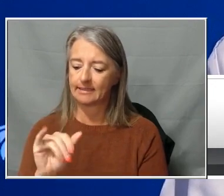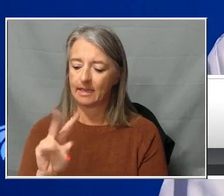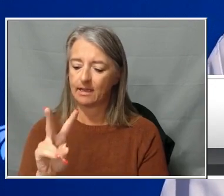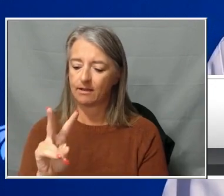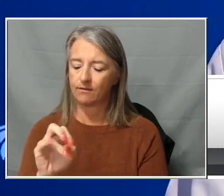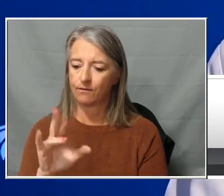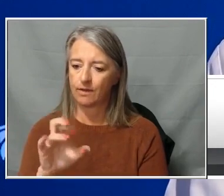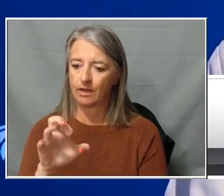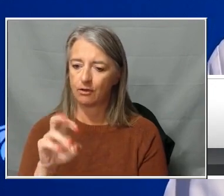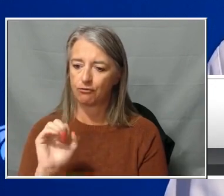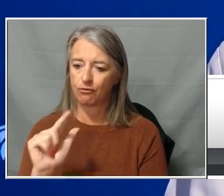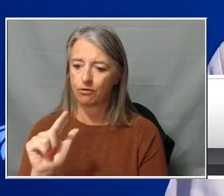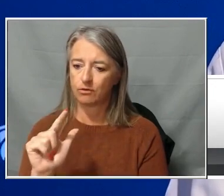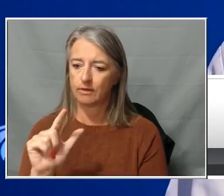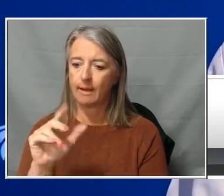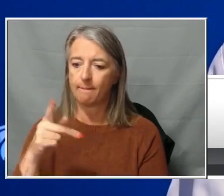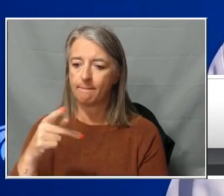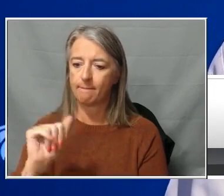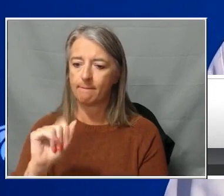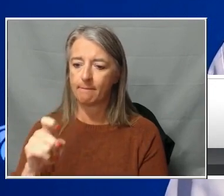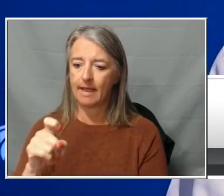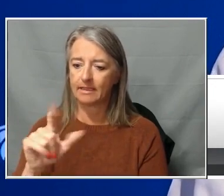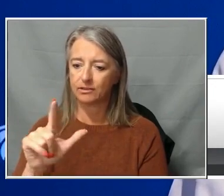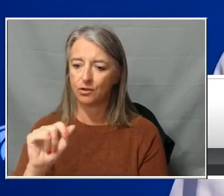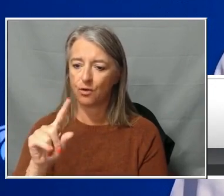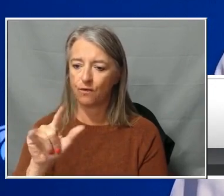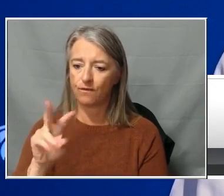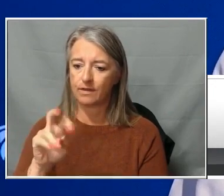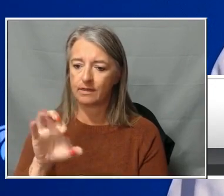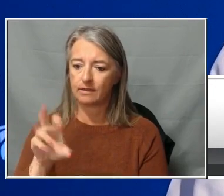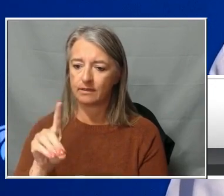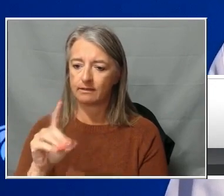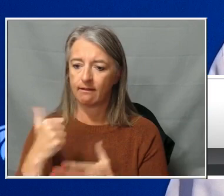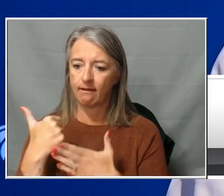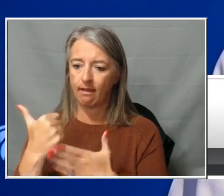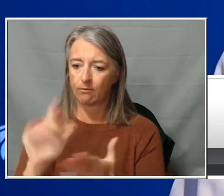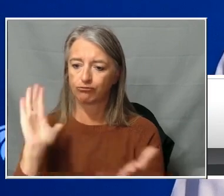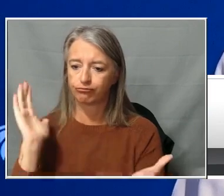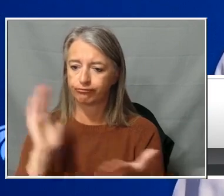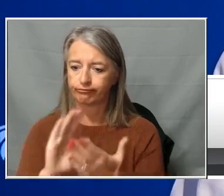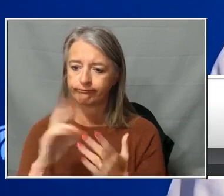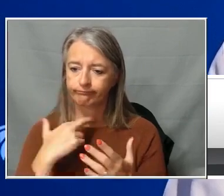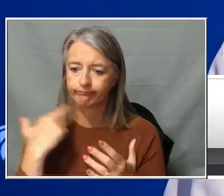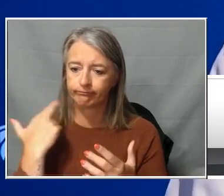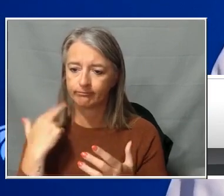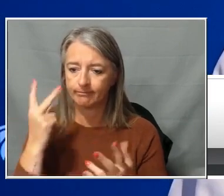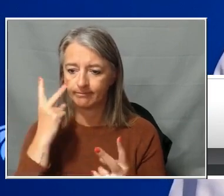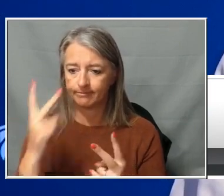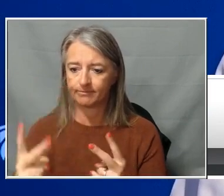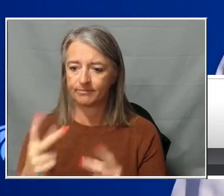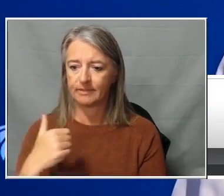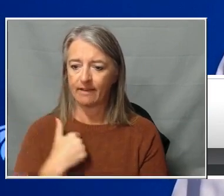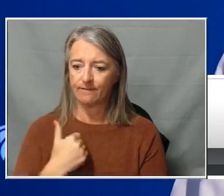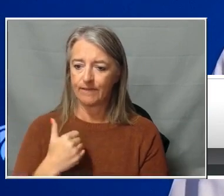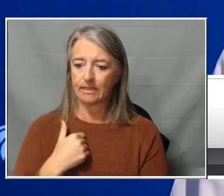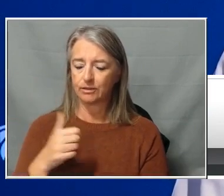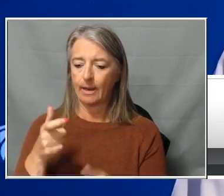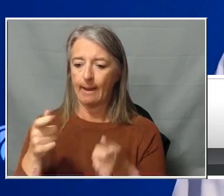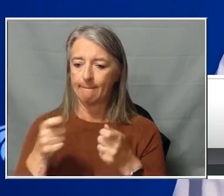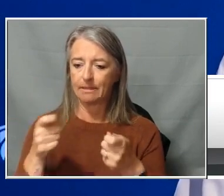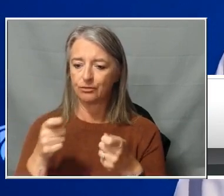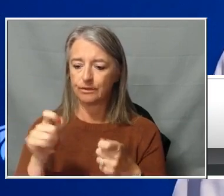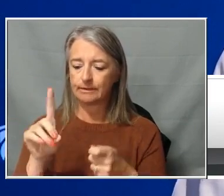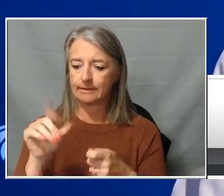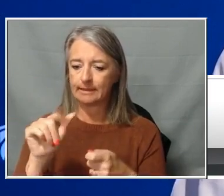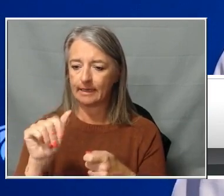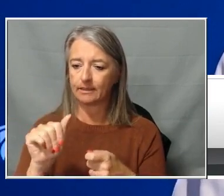Paxlovid, can help reduce the risk as well. This was a study looking at the Veterans Administration data, and showed that